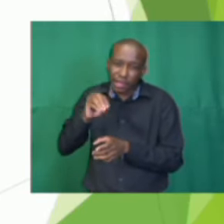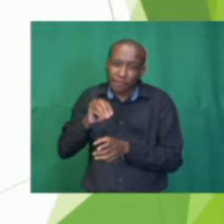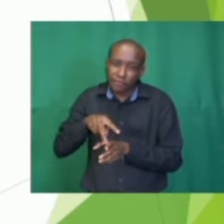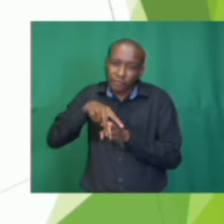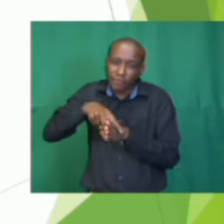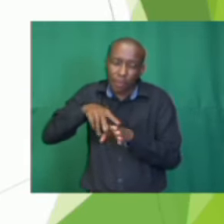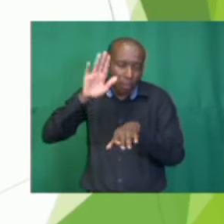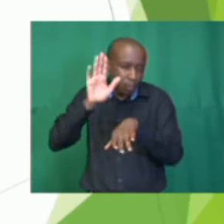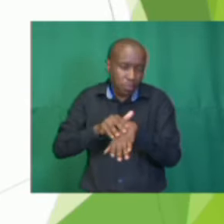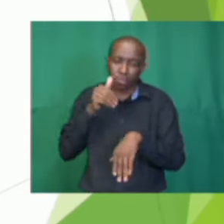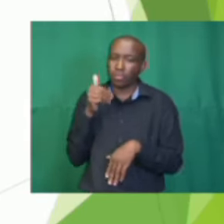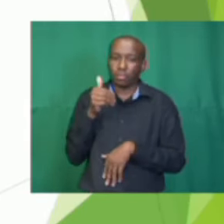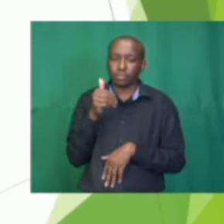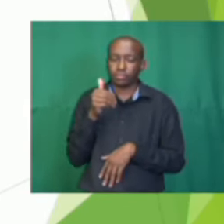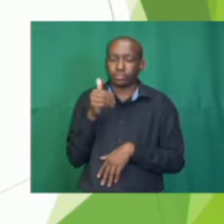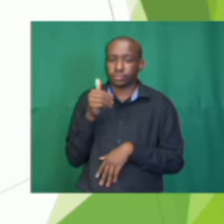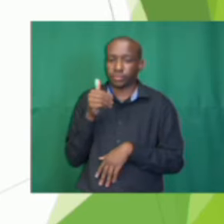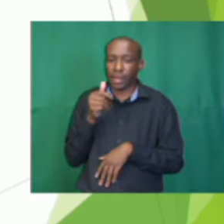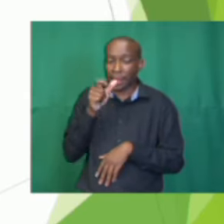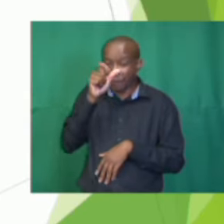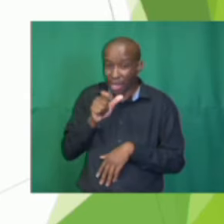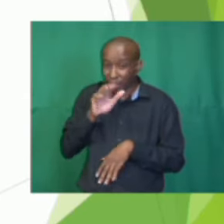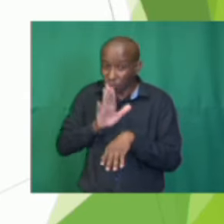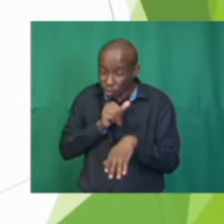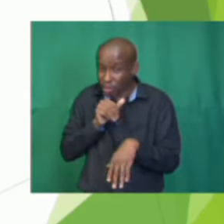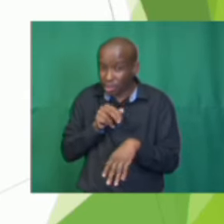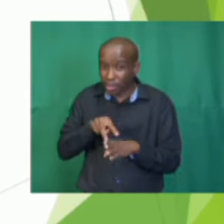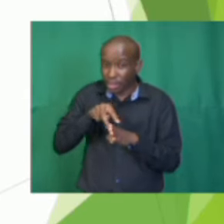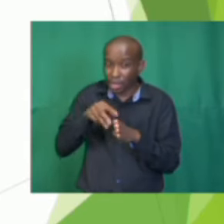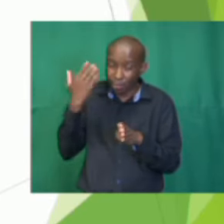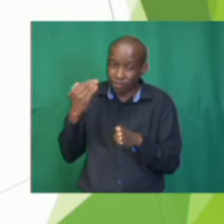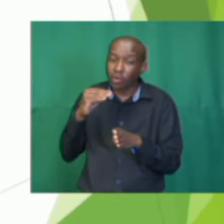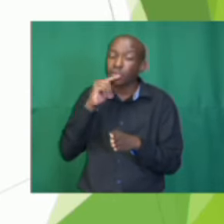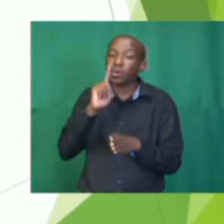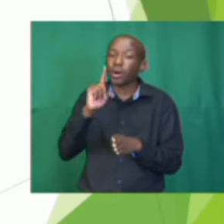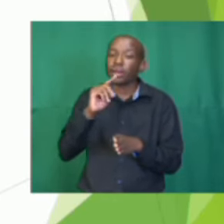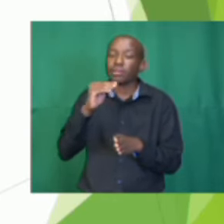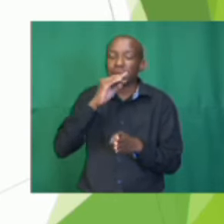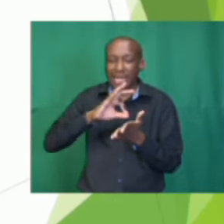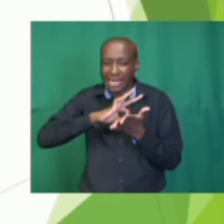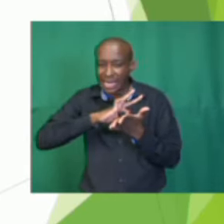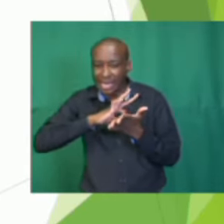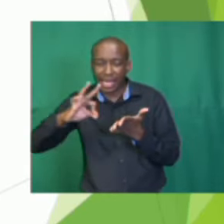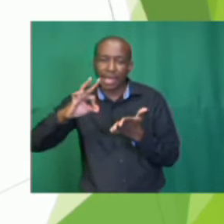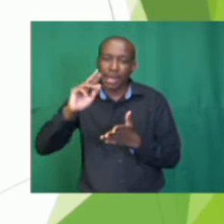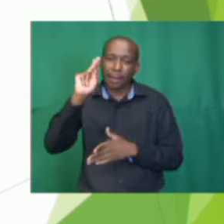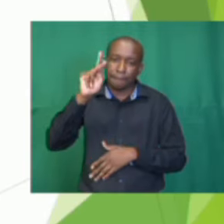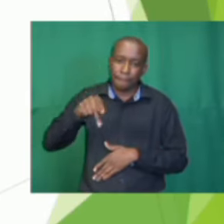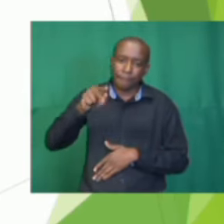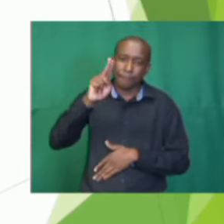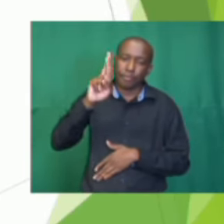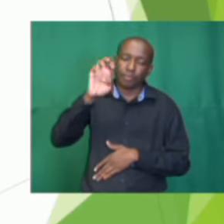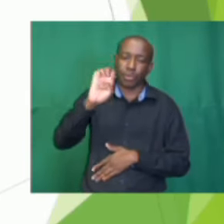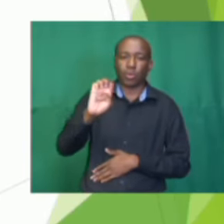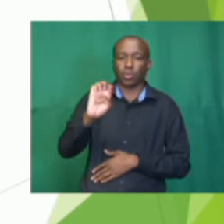Not being ridden before represents purity. It's pure. And it also represents the